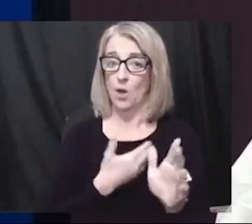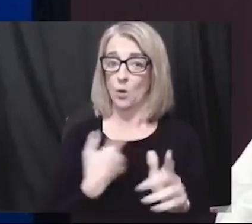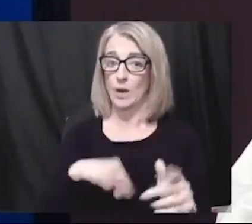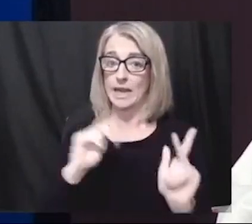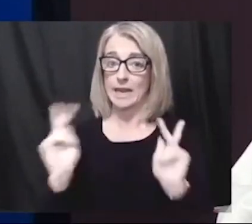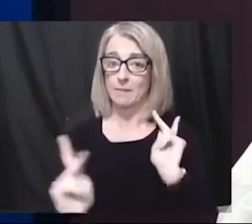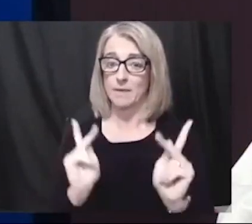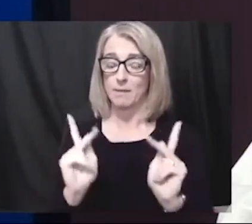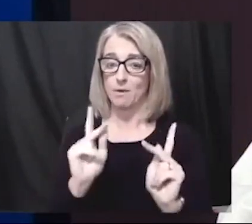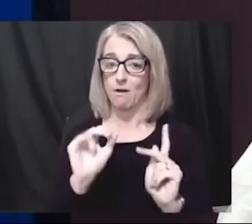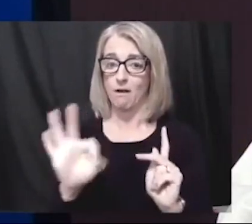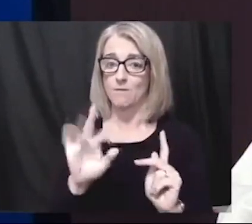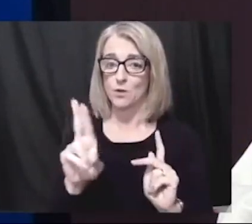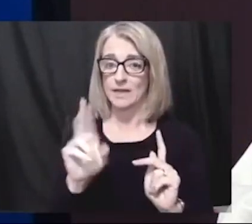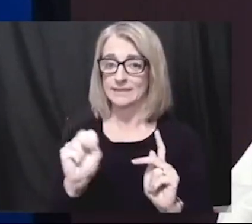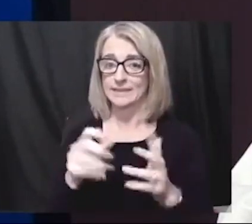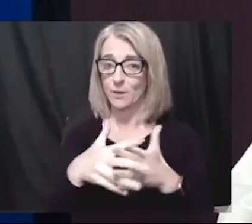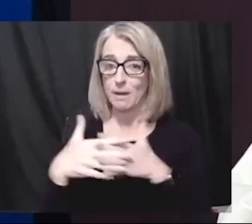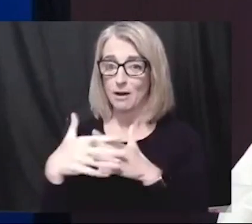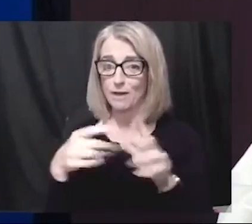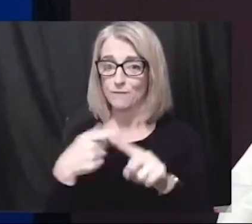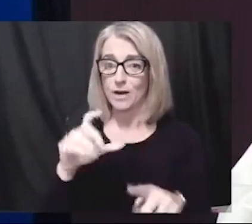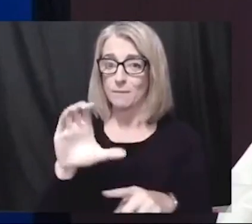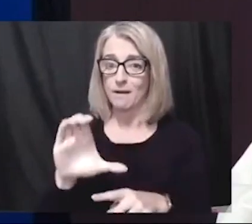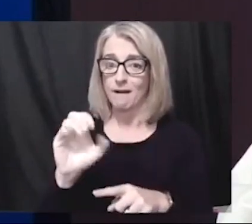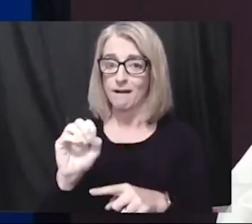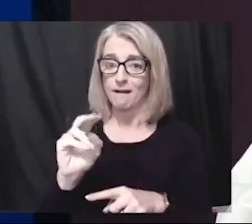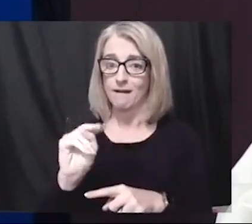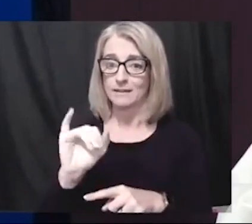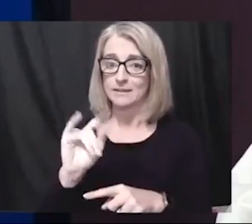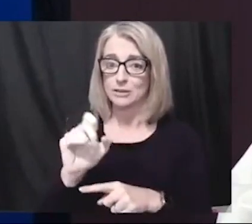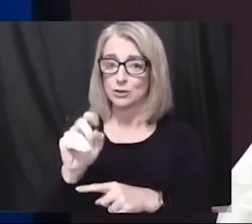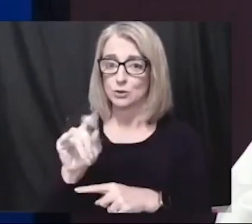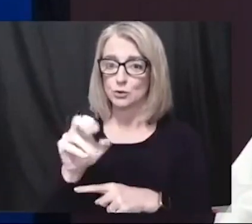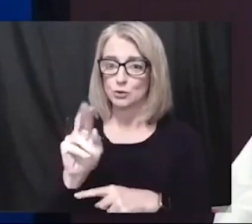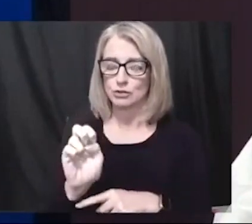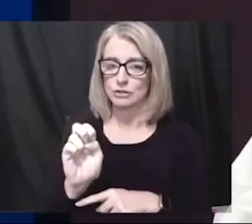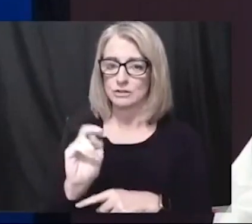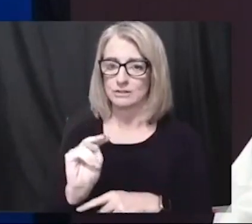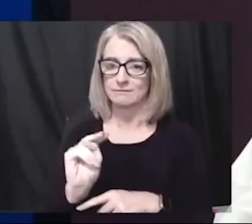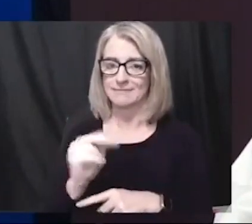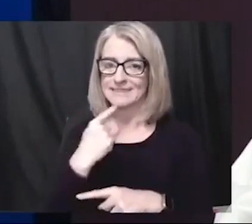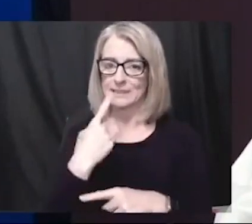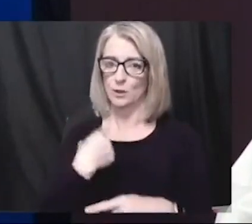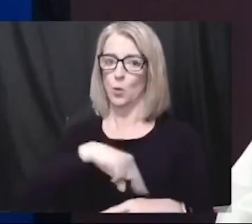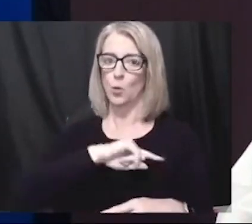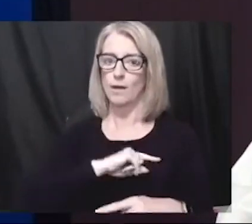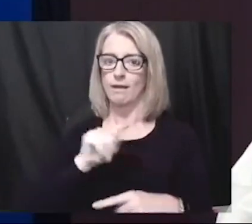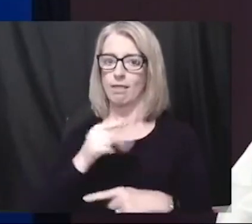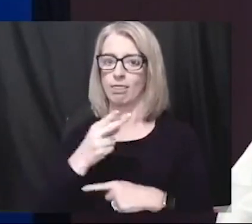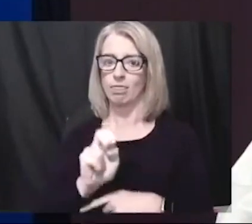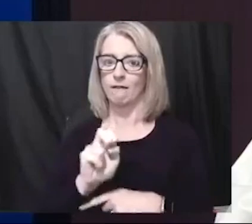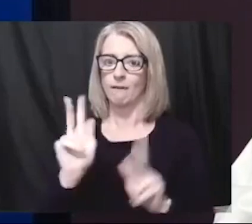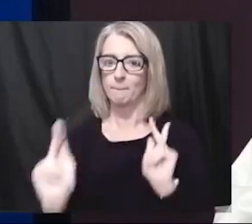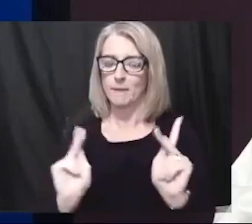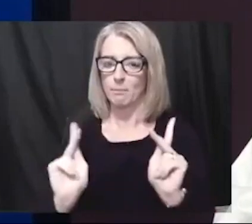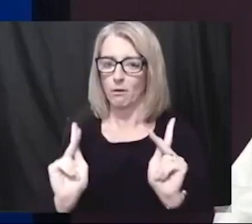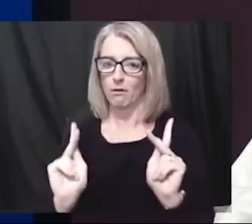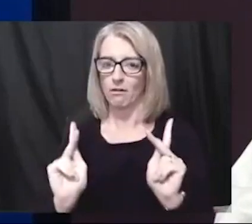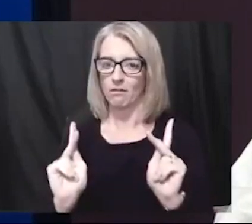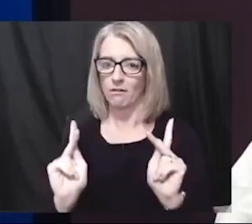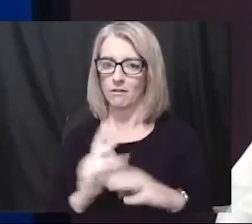America." It doesn't say either one. It says, "We the people." And it goes on to list things like provide for the common defense, promote the